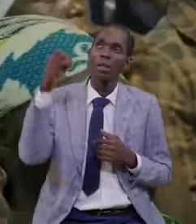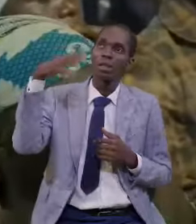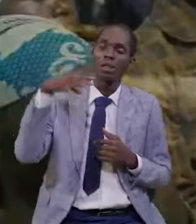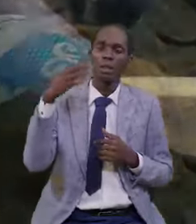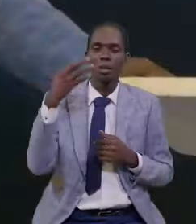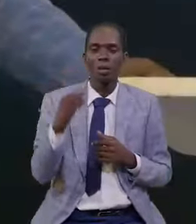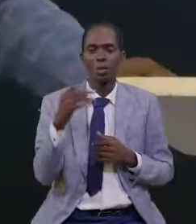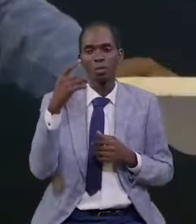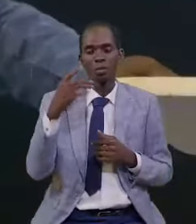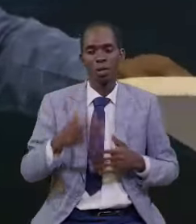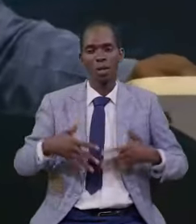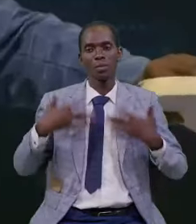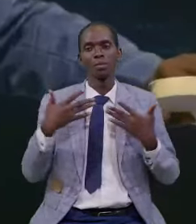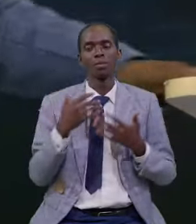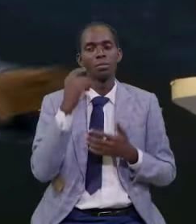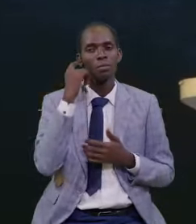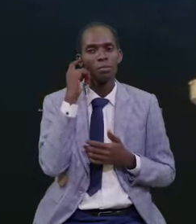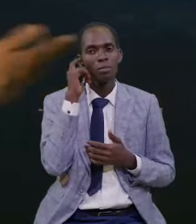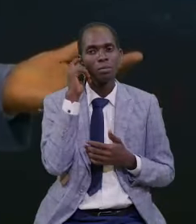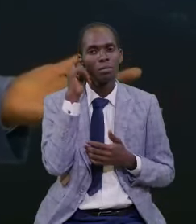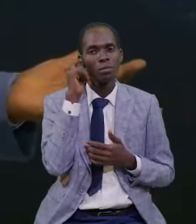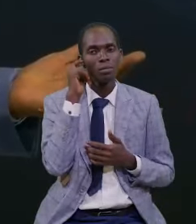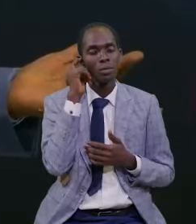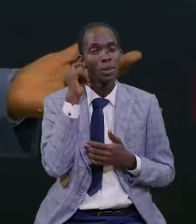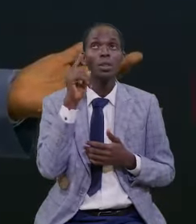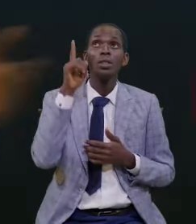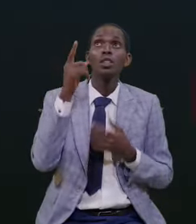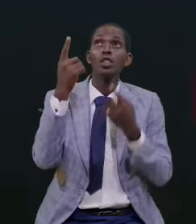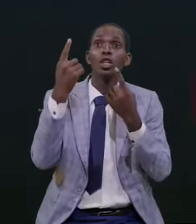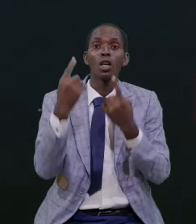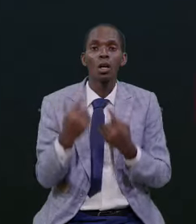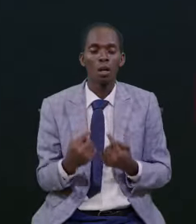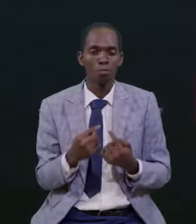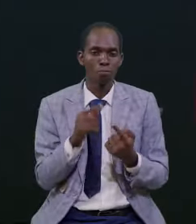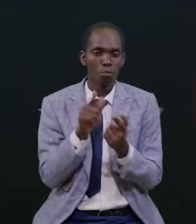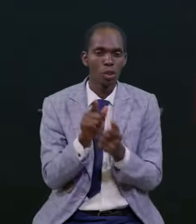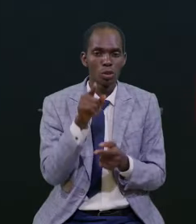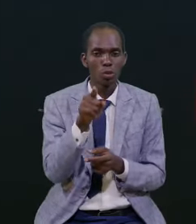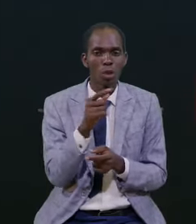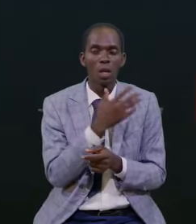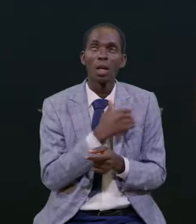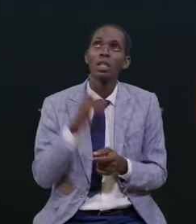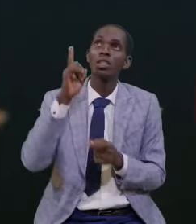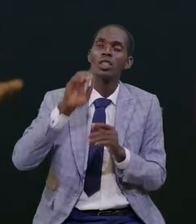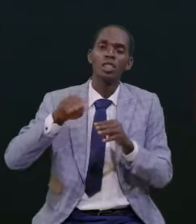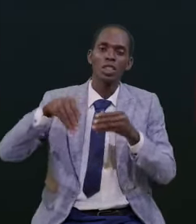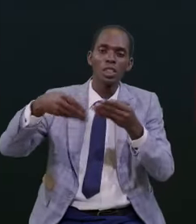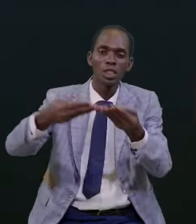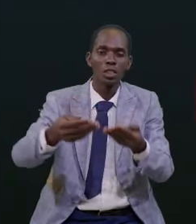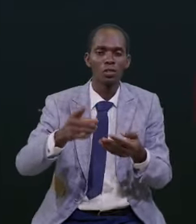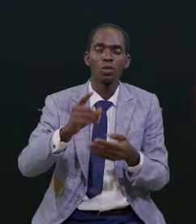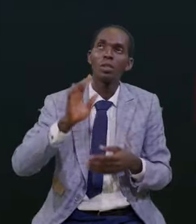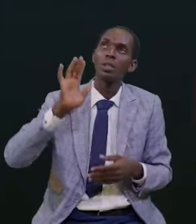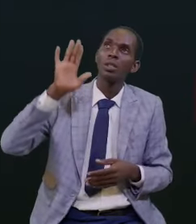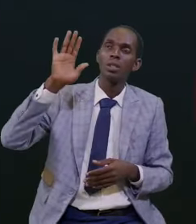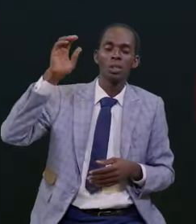life. He comes to you, and then he gives you this light. And he gives